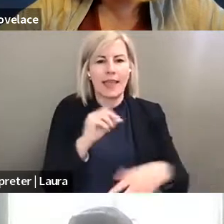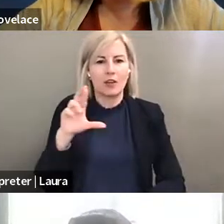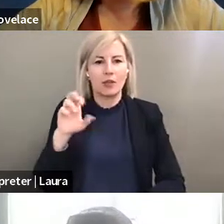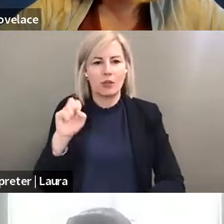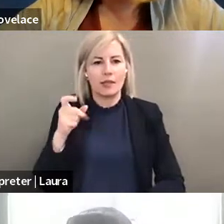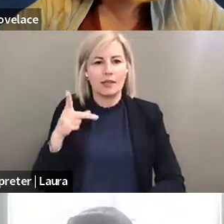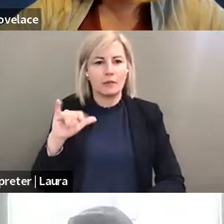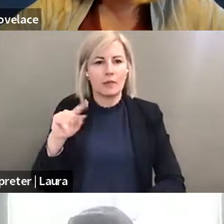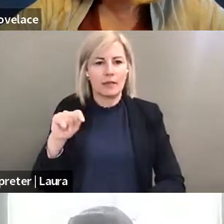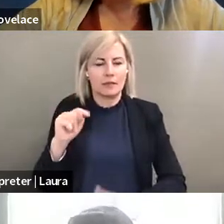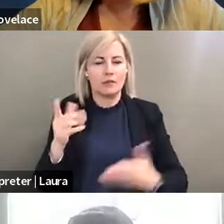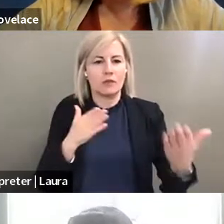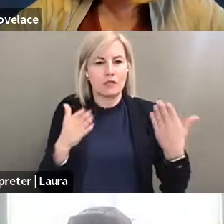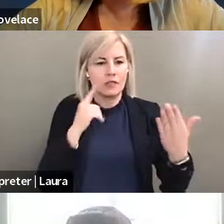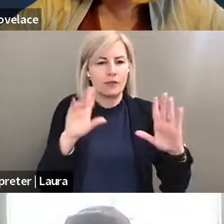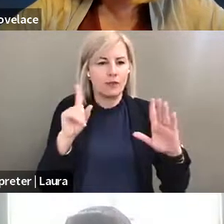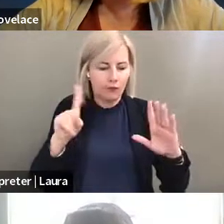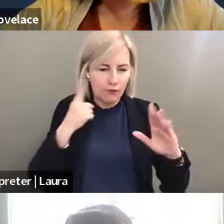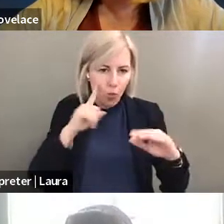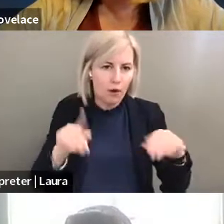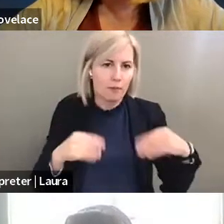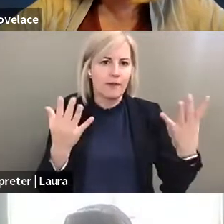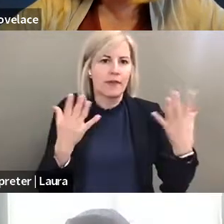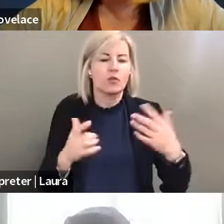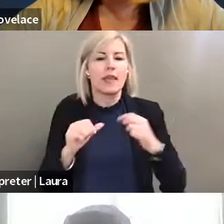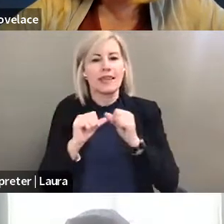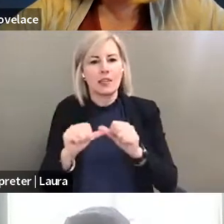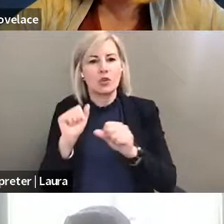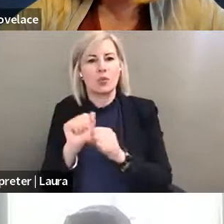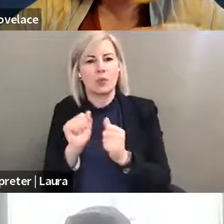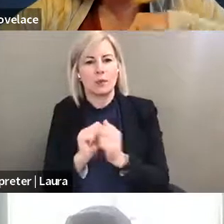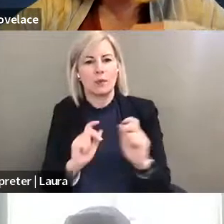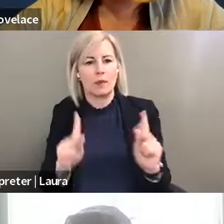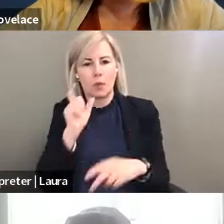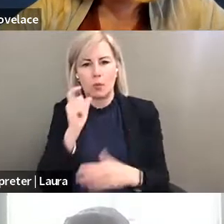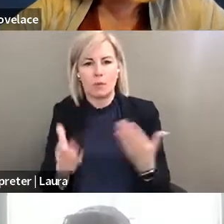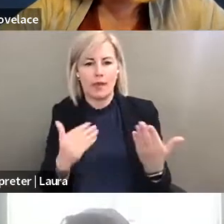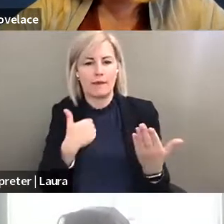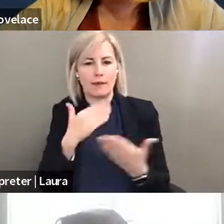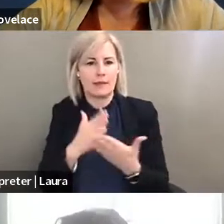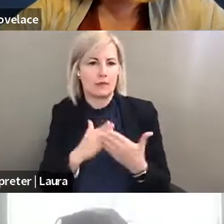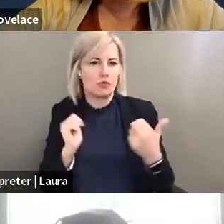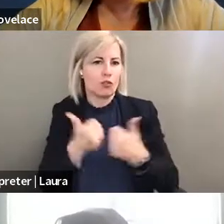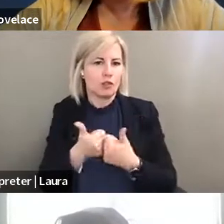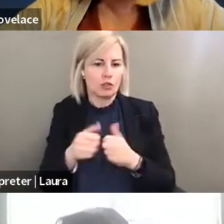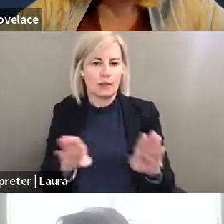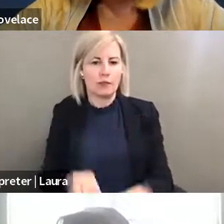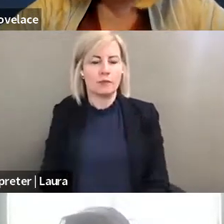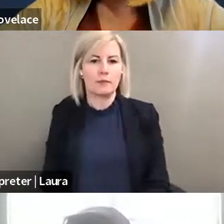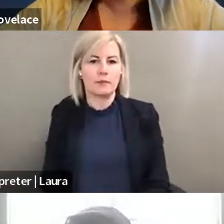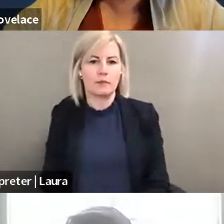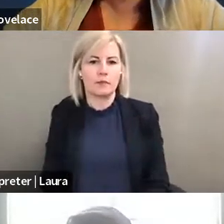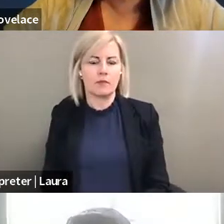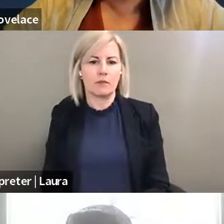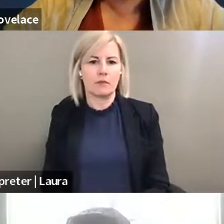for providers, so that they can continue to work with folks that may have some of those challenging behaviors. And as I said, I